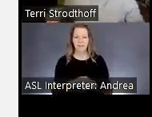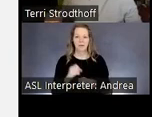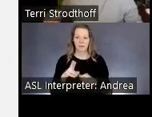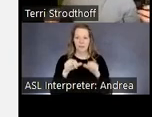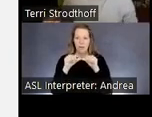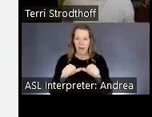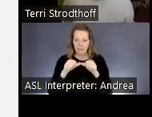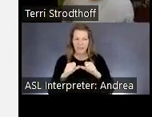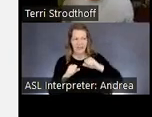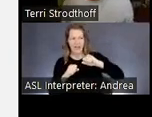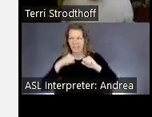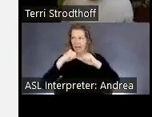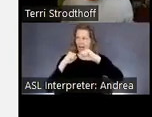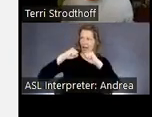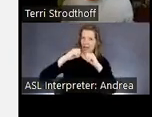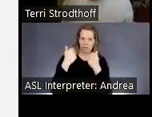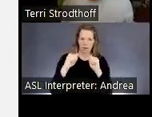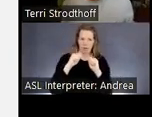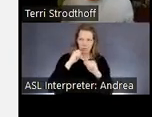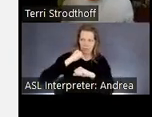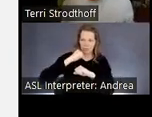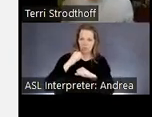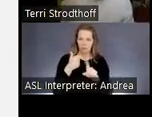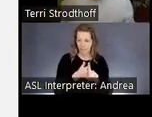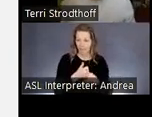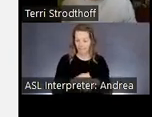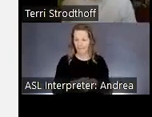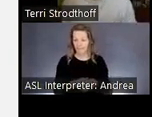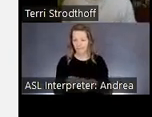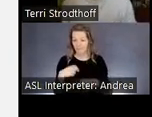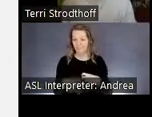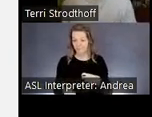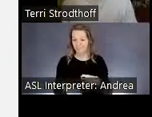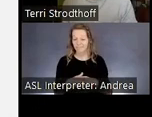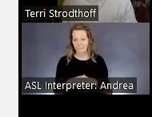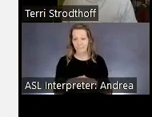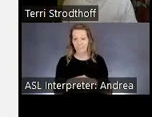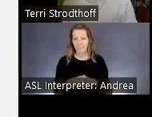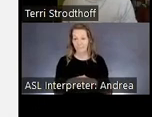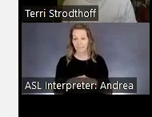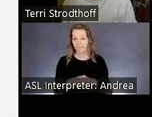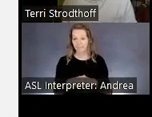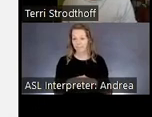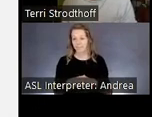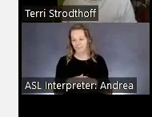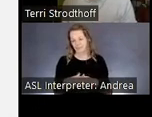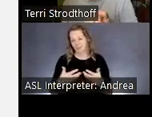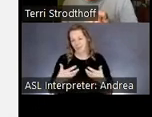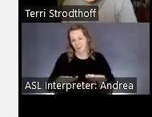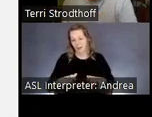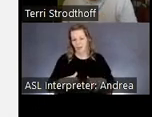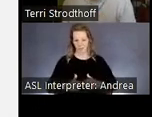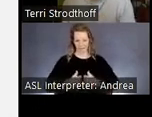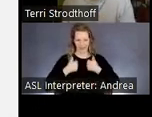constantly on edge, looking around in the world. And that's not a place that that we want to exist as humans, right?